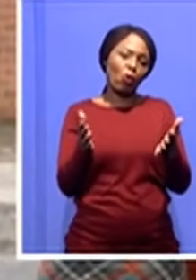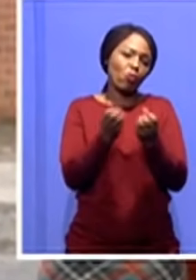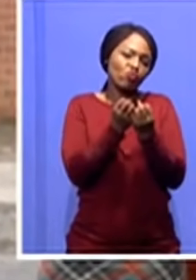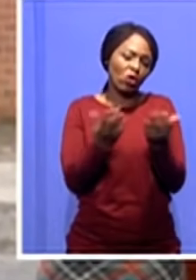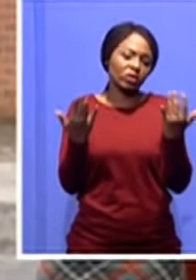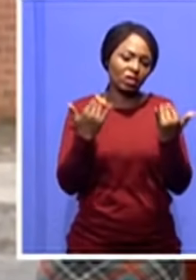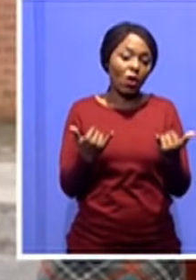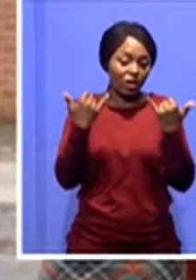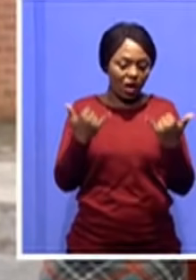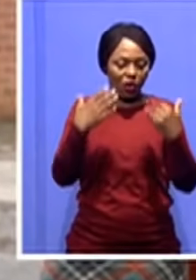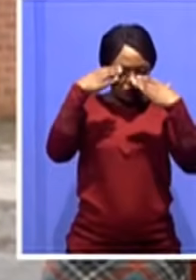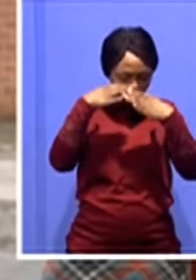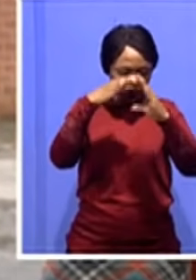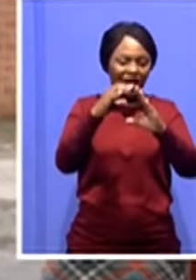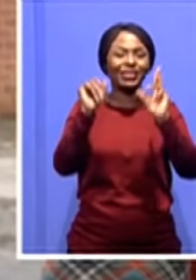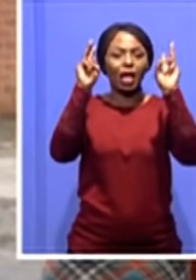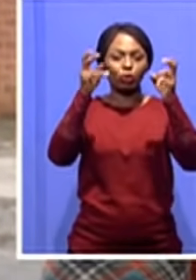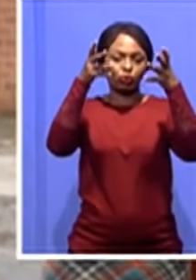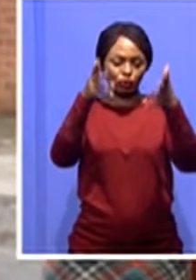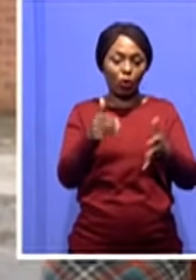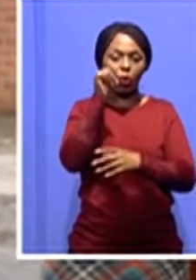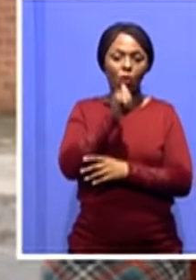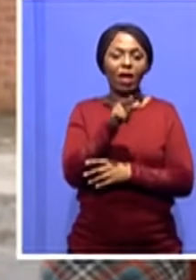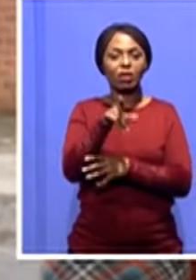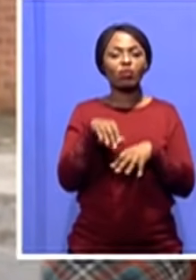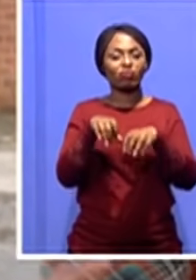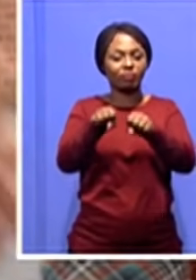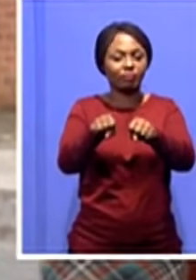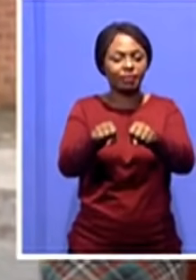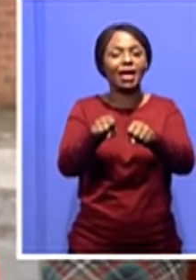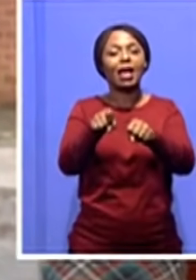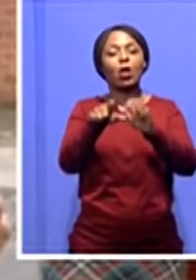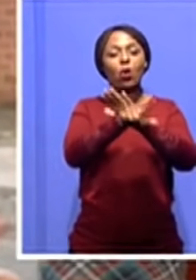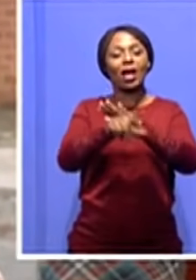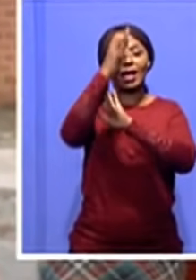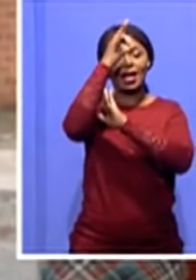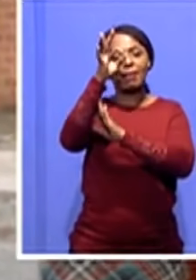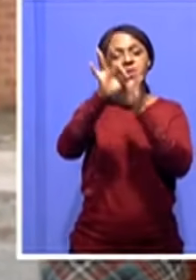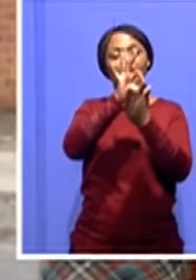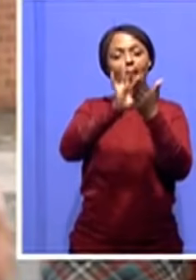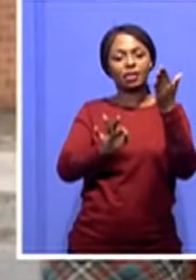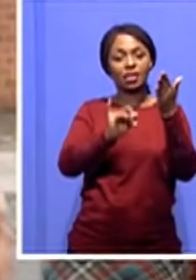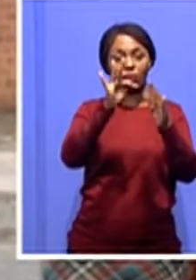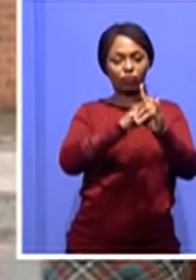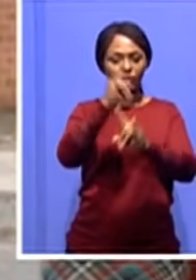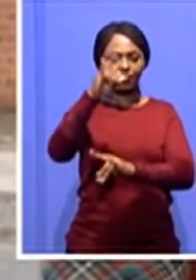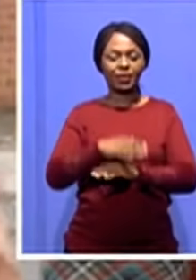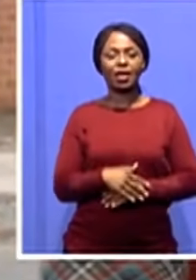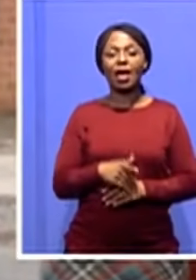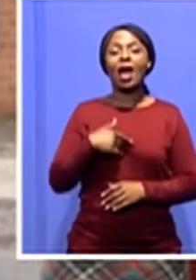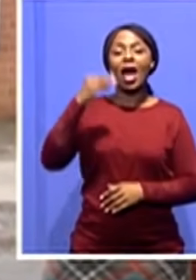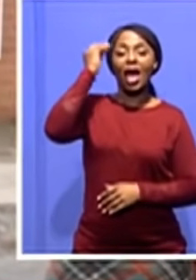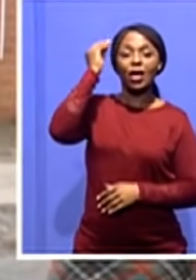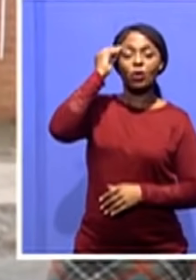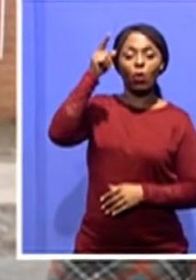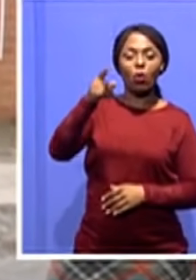when we do take over government as a local government elections. And I know you might cut me off, but there's a very serious problem we woke up to here